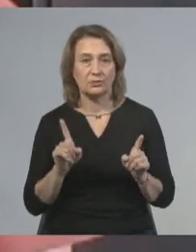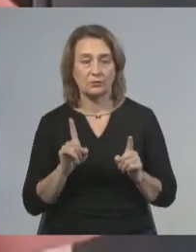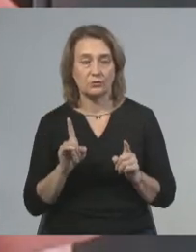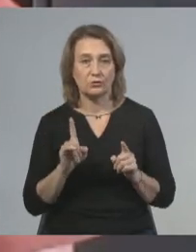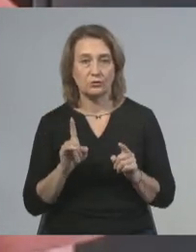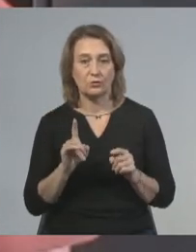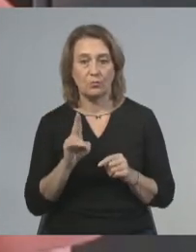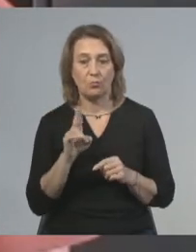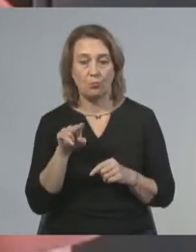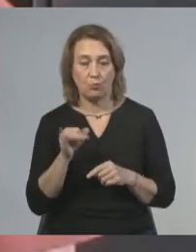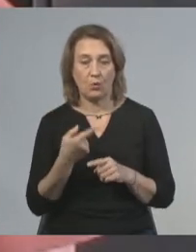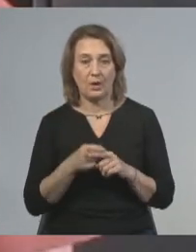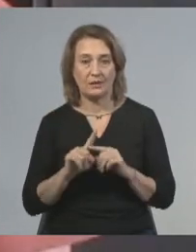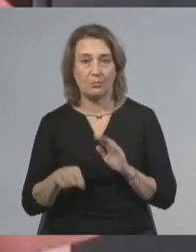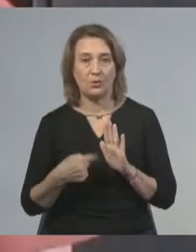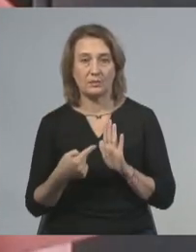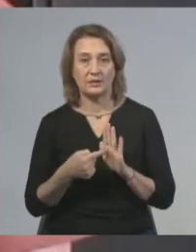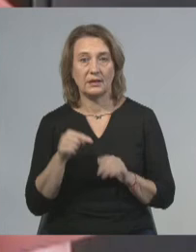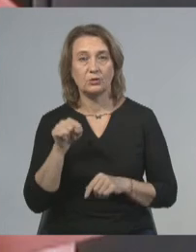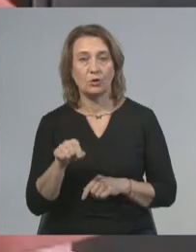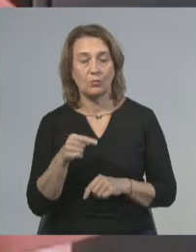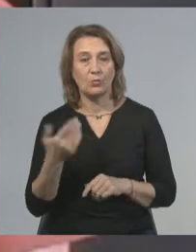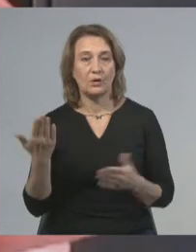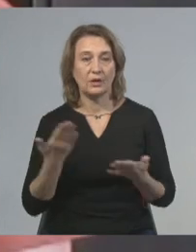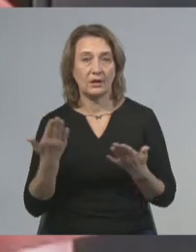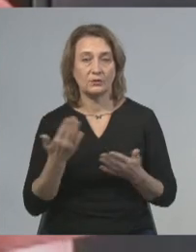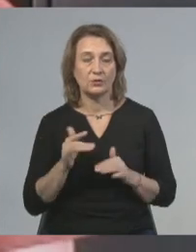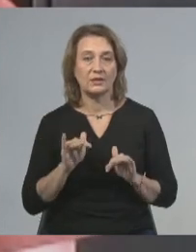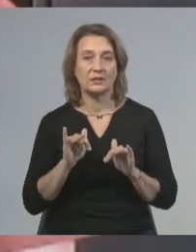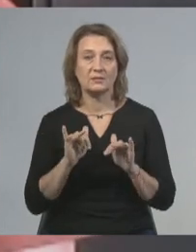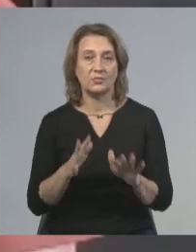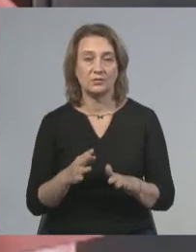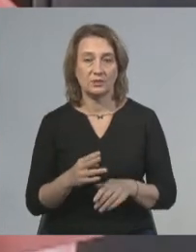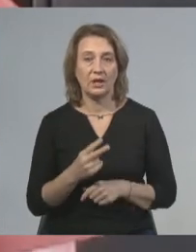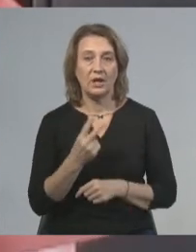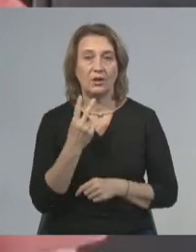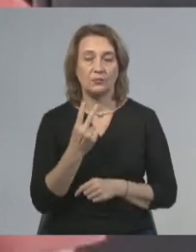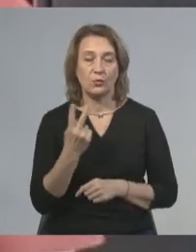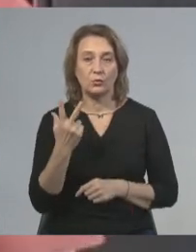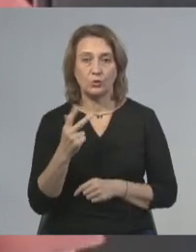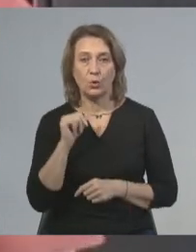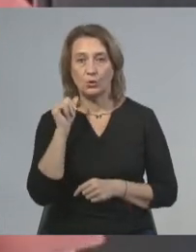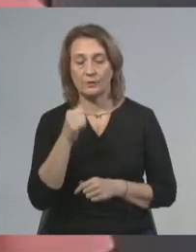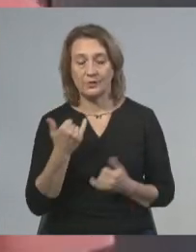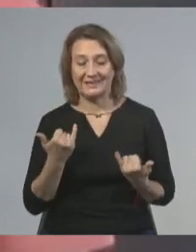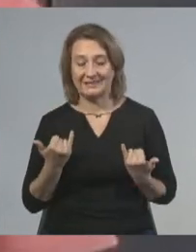years so there are a lot of problems related to that